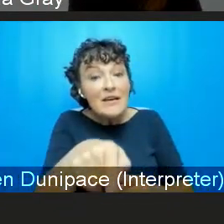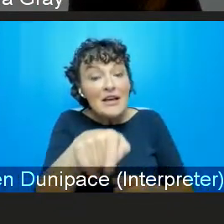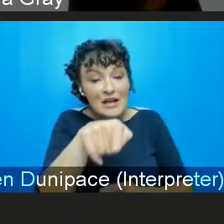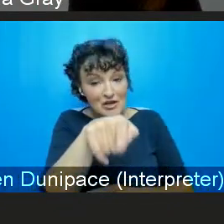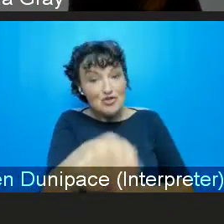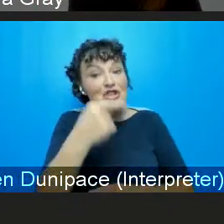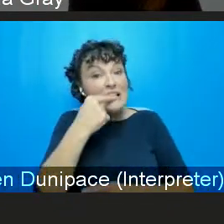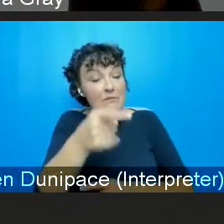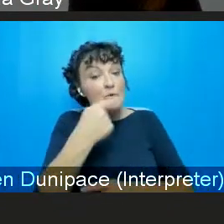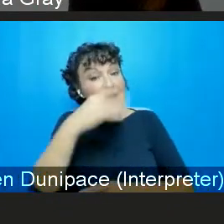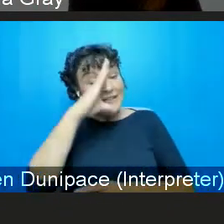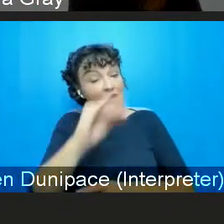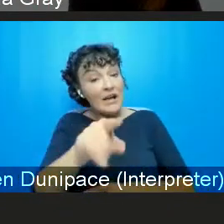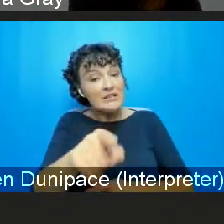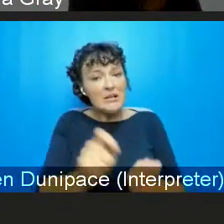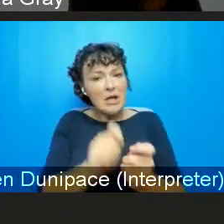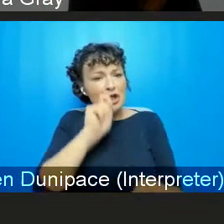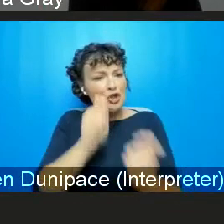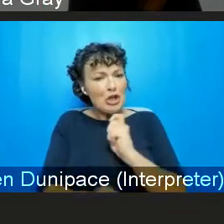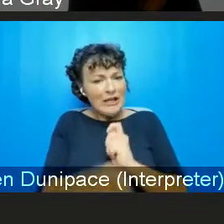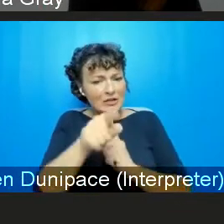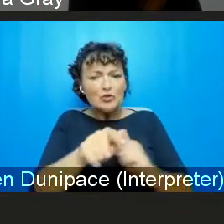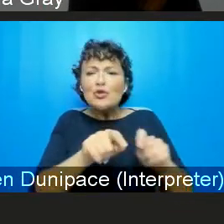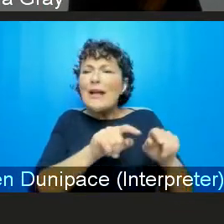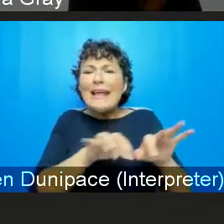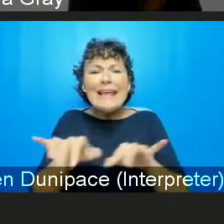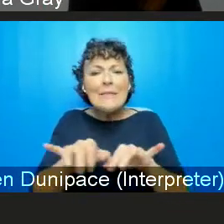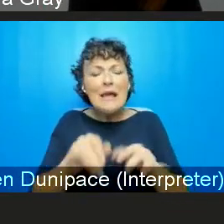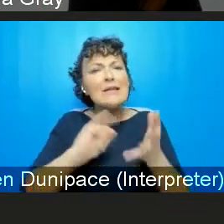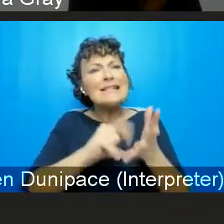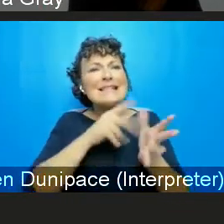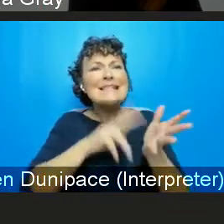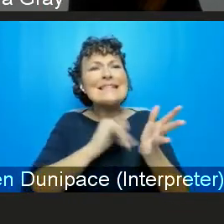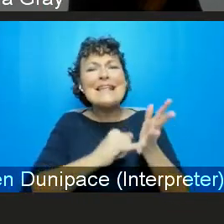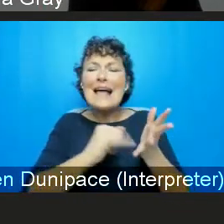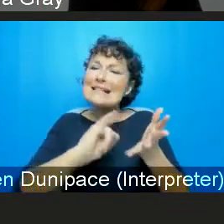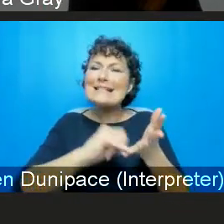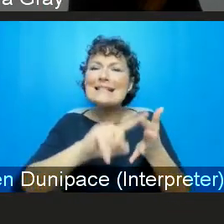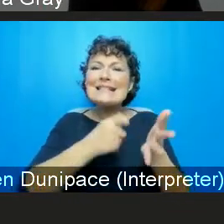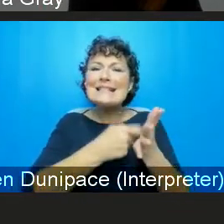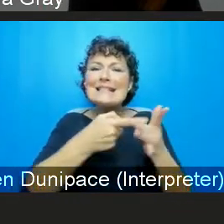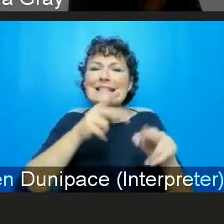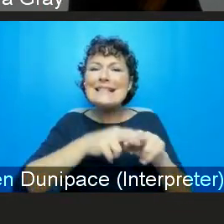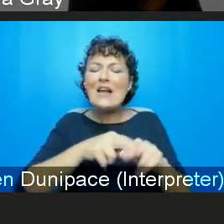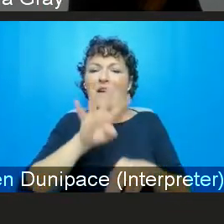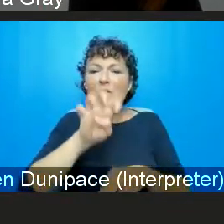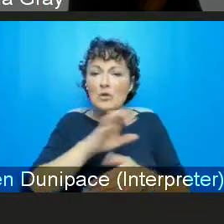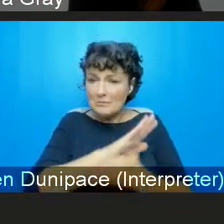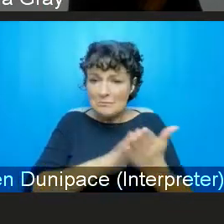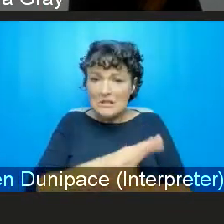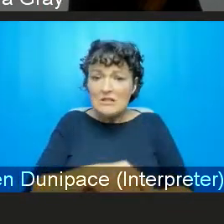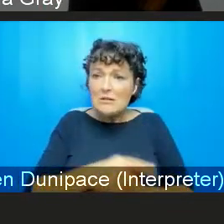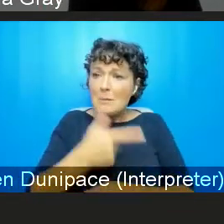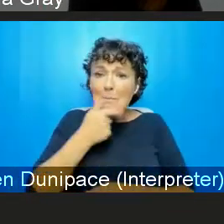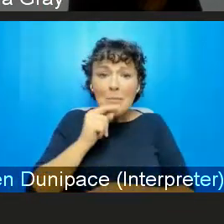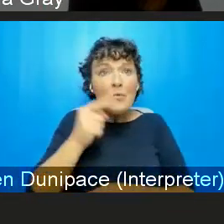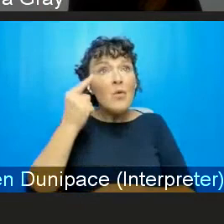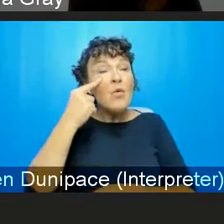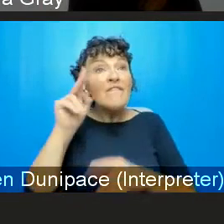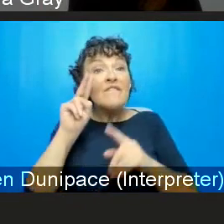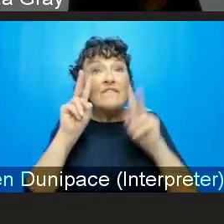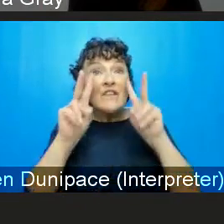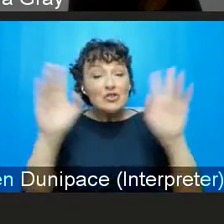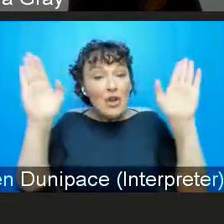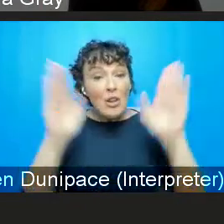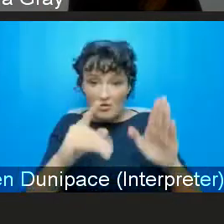14? Quick win. Suddenly opens up your communications to people with visual impairments. So it's